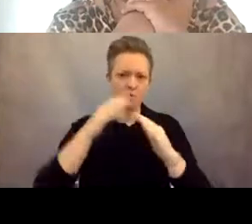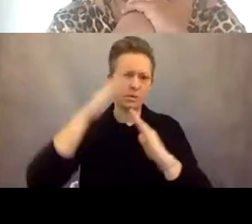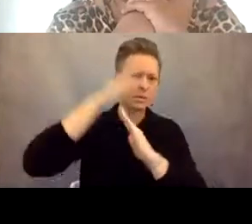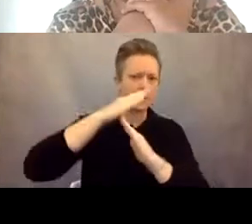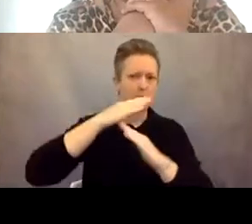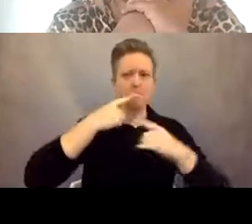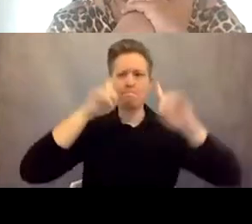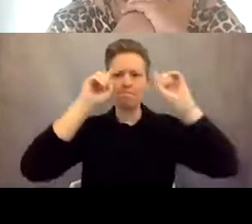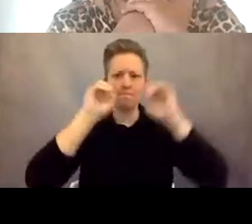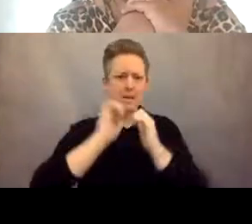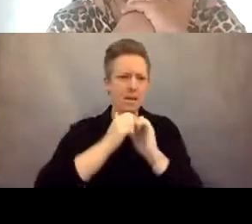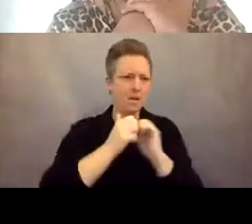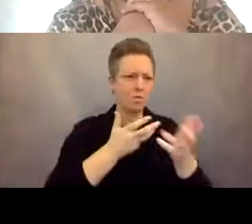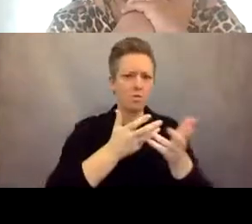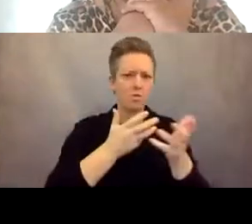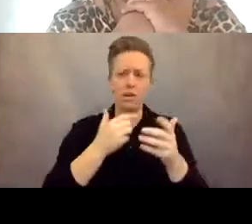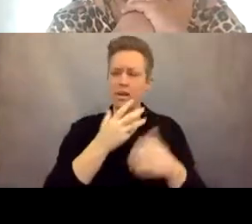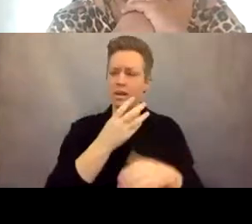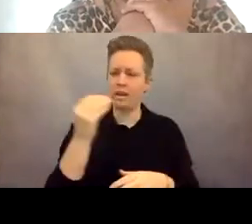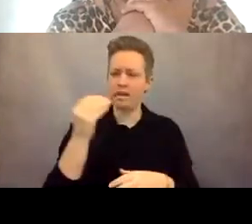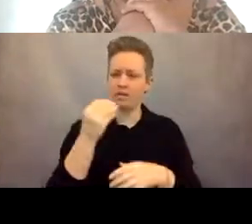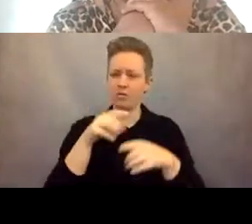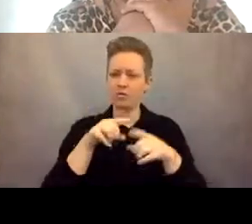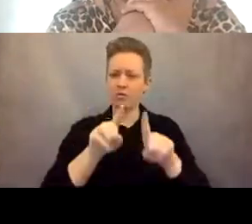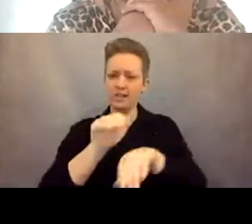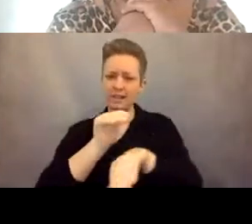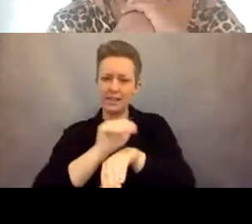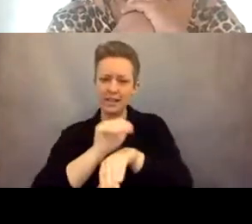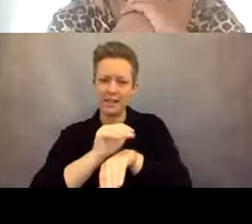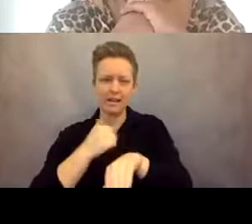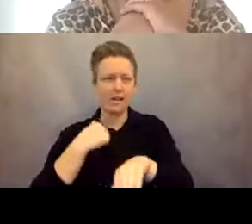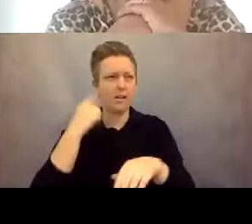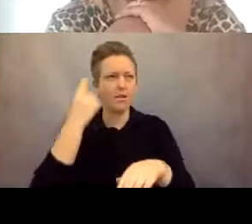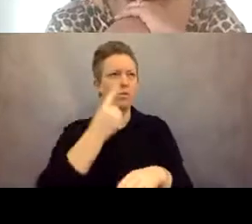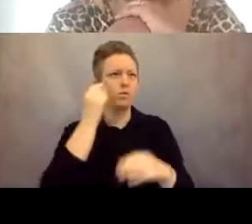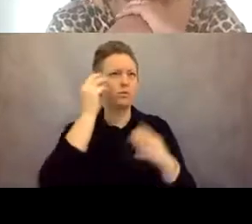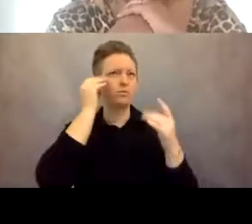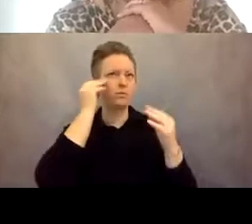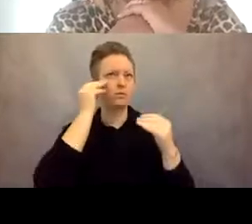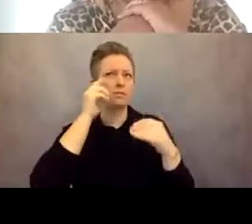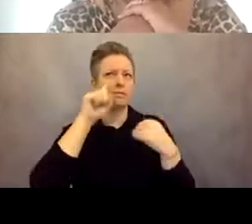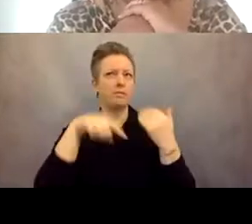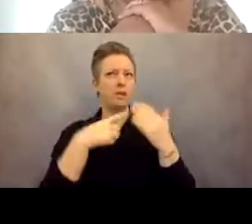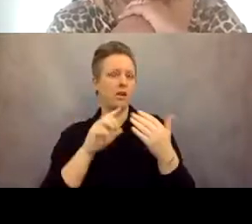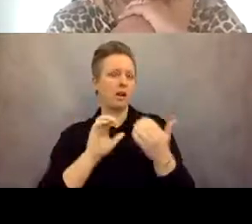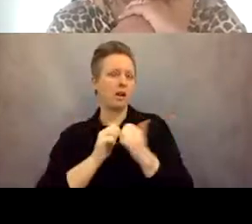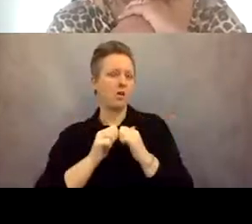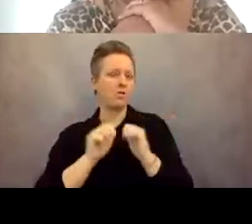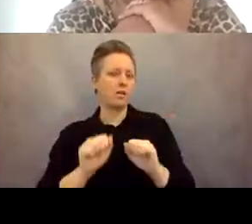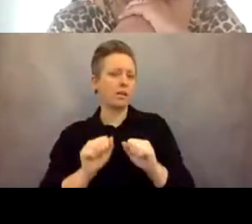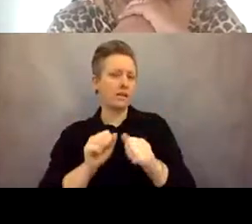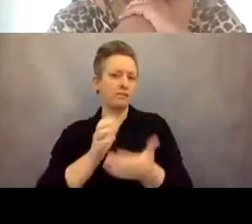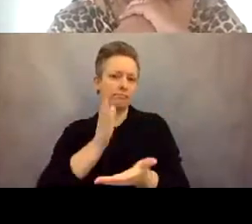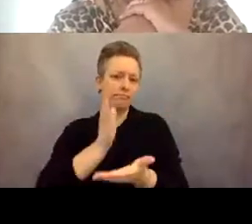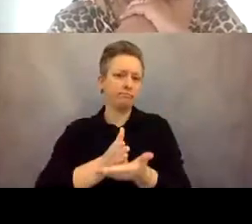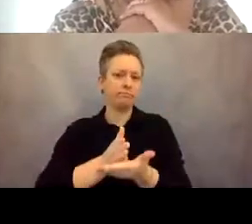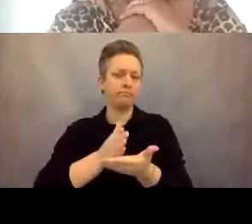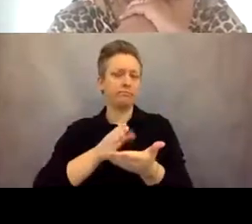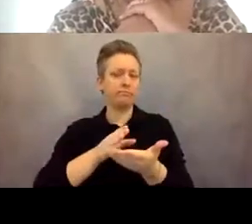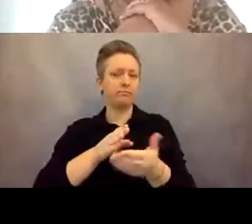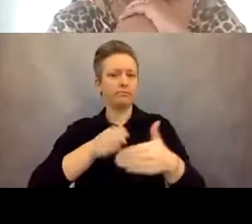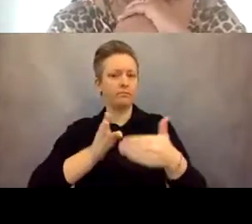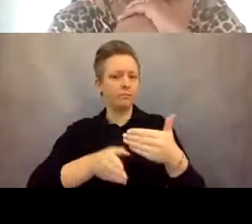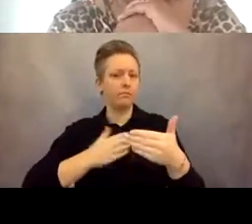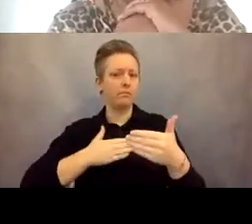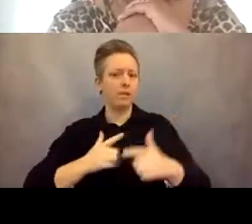older brother, who'd always been my protector and my role model, too much pain. I did make it through high school, and then I landed in college, and I found